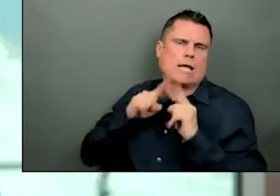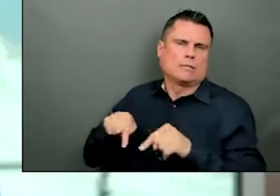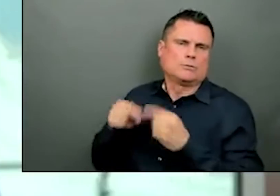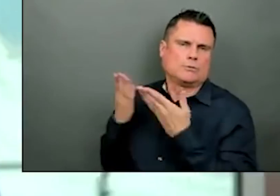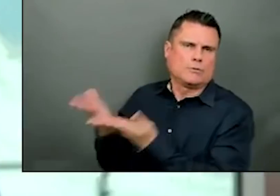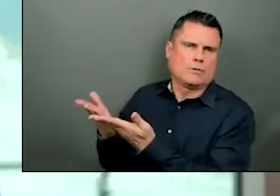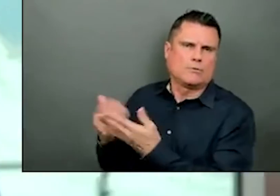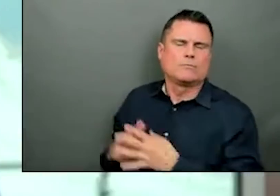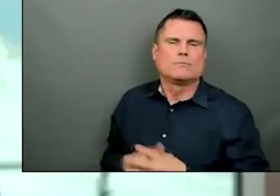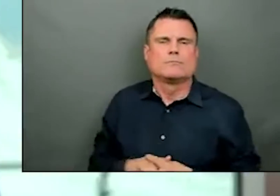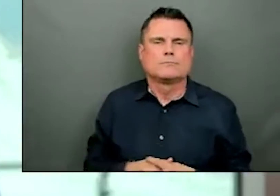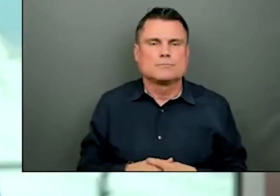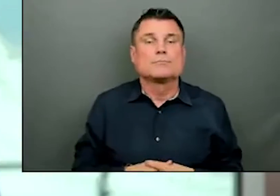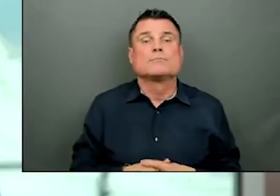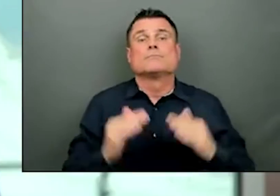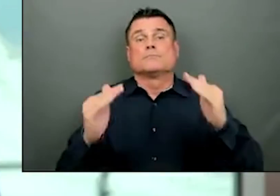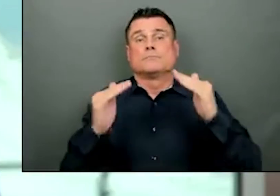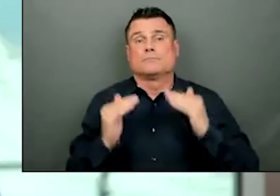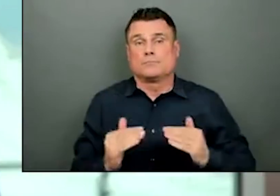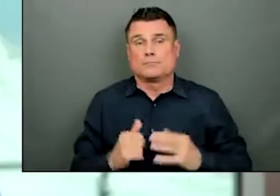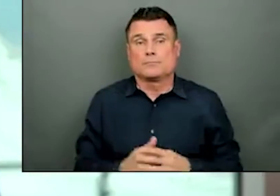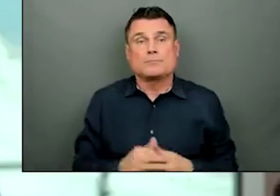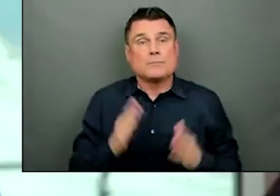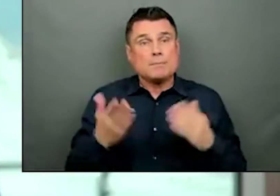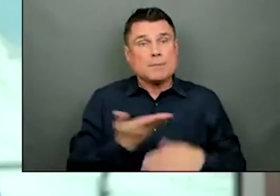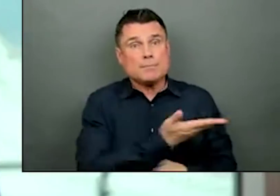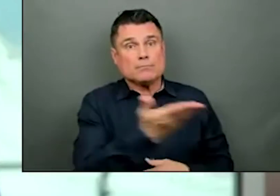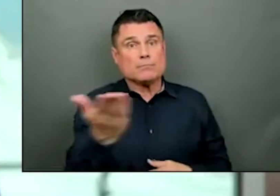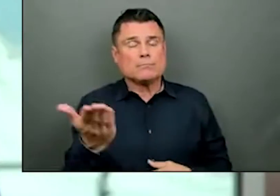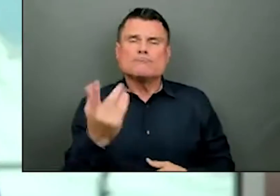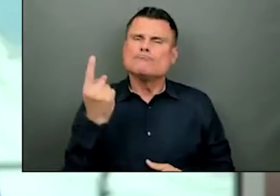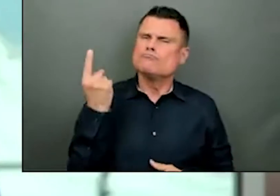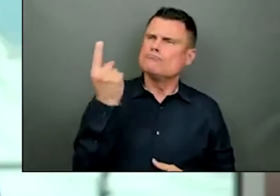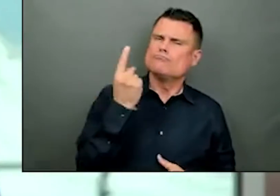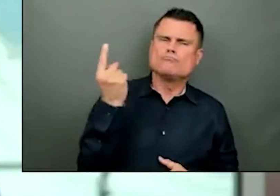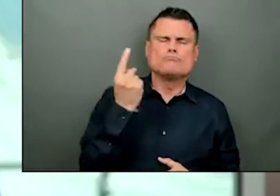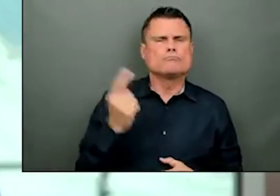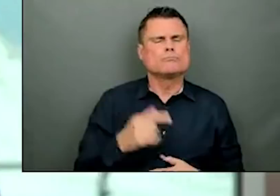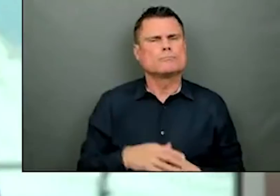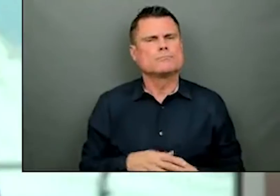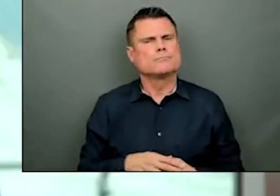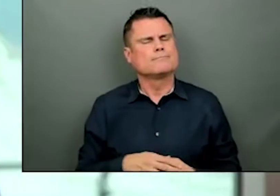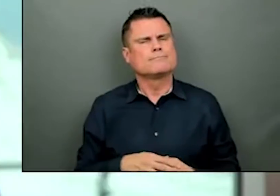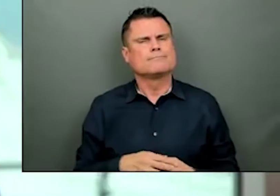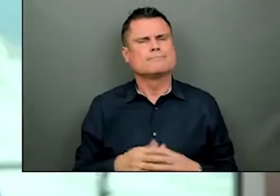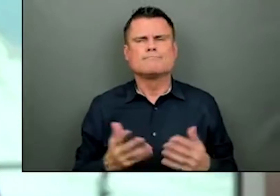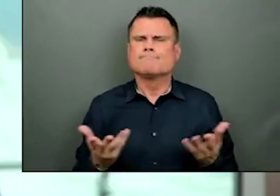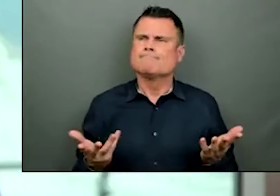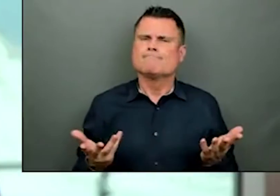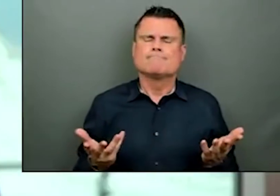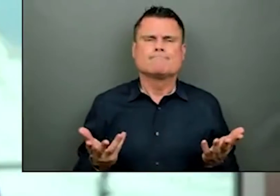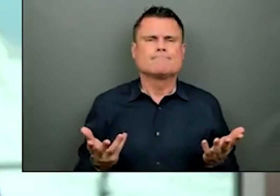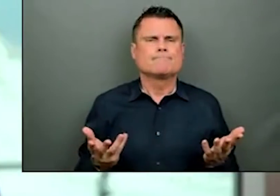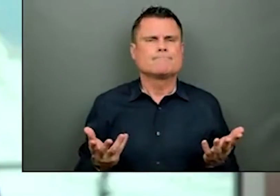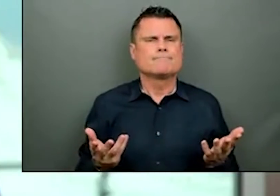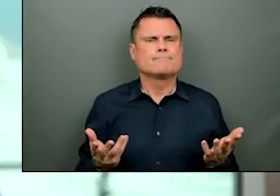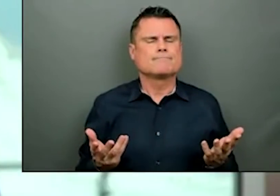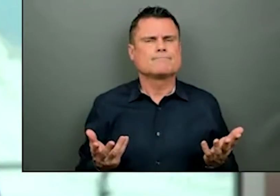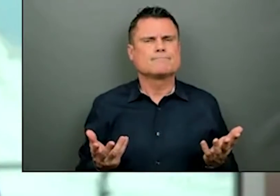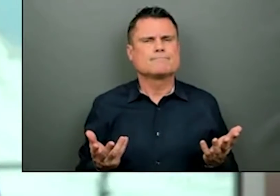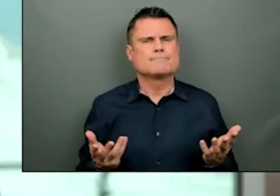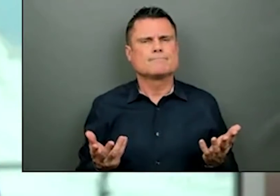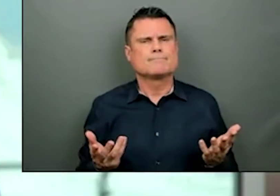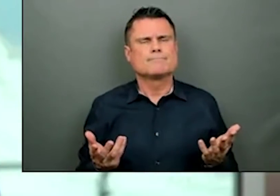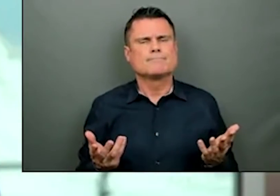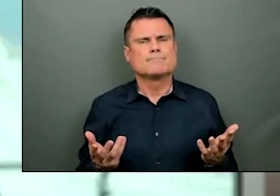The other questions that I get about these vaccines, we know that these vaccines, this AstraZeneca, work best when the second dose